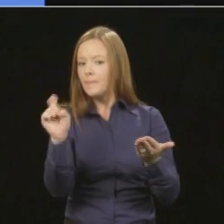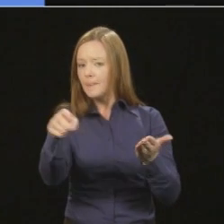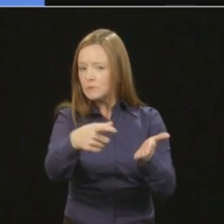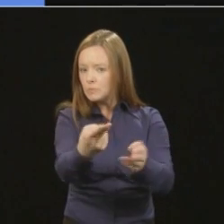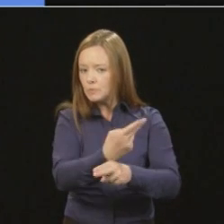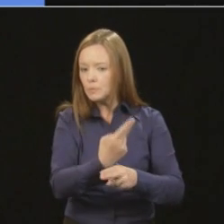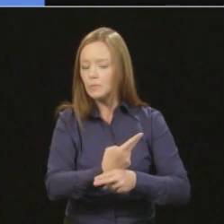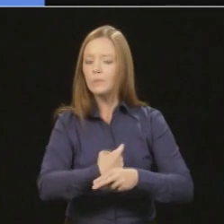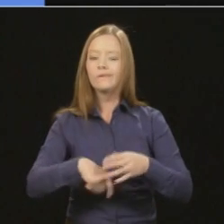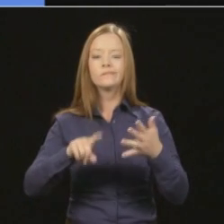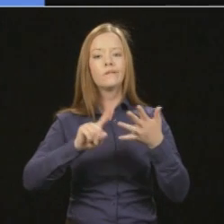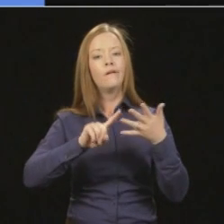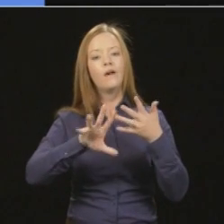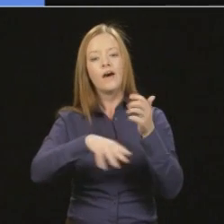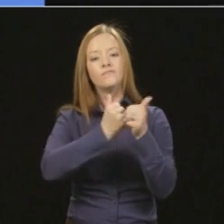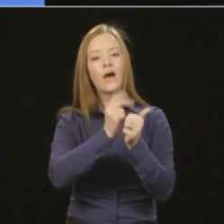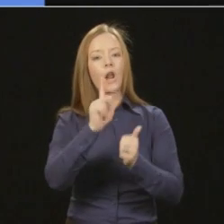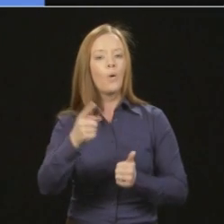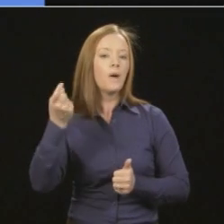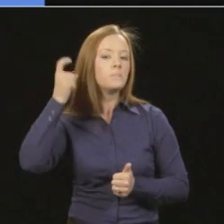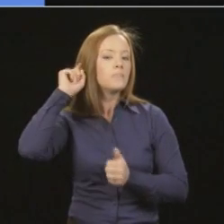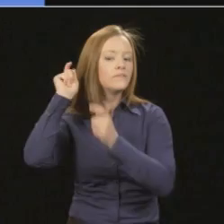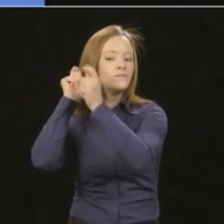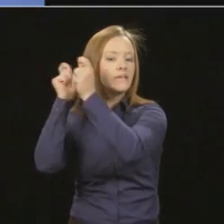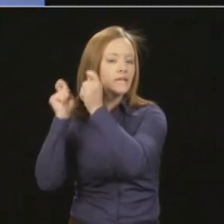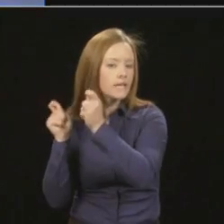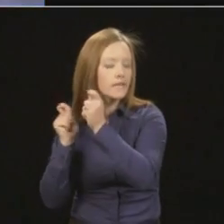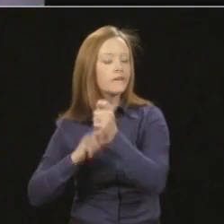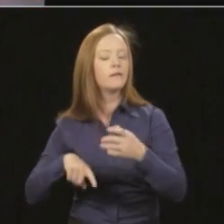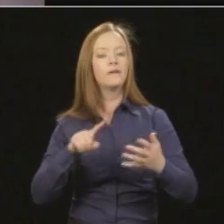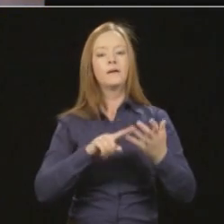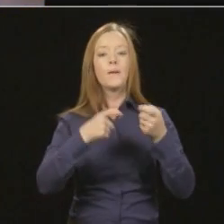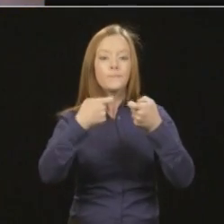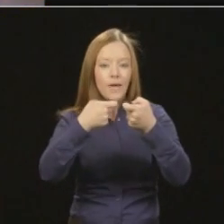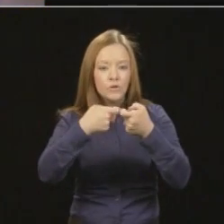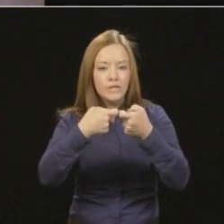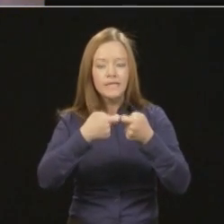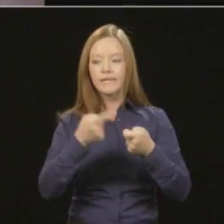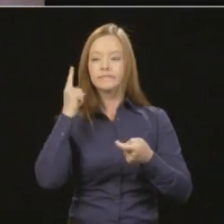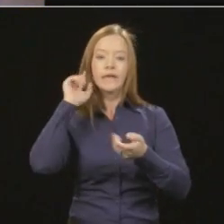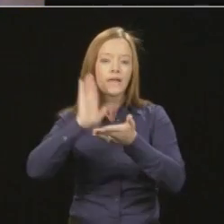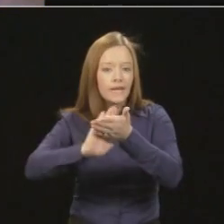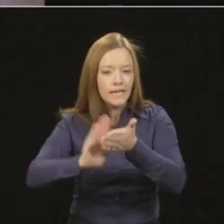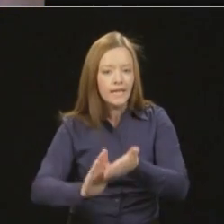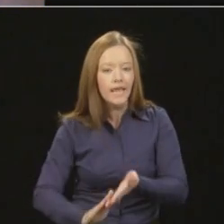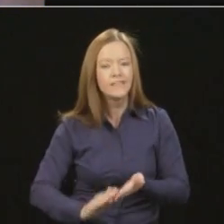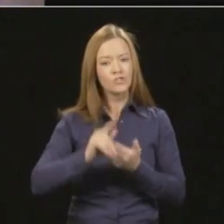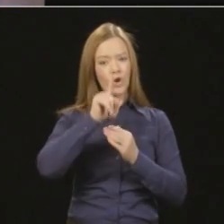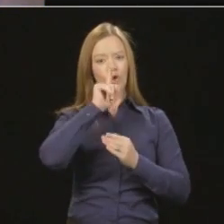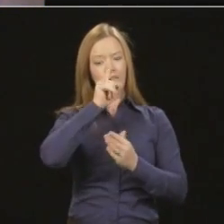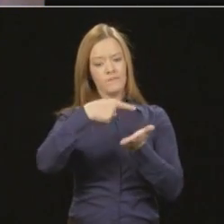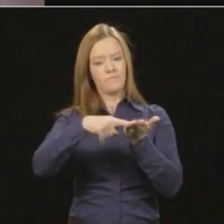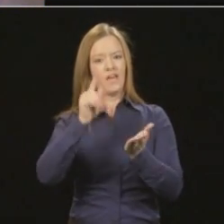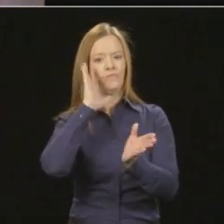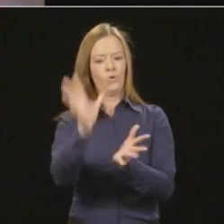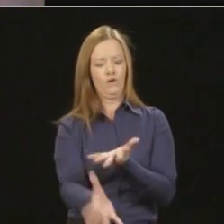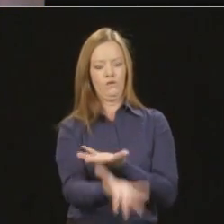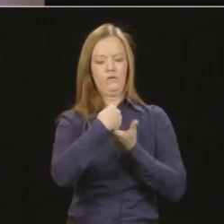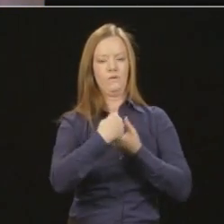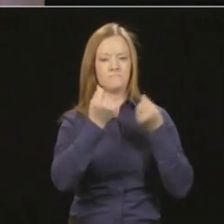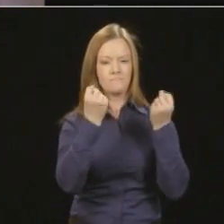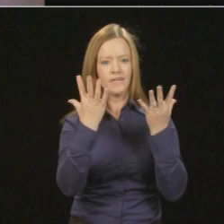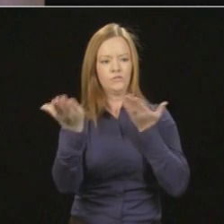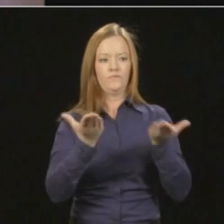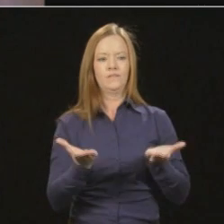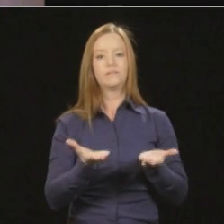follow-up fittings, batteries, cleanings, etc. So you're really paying for a bundle of services along with the